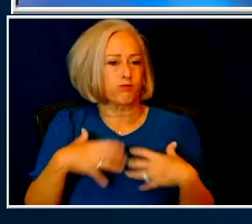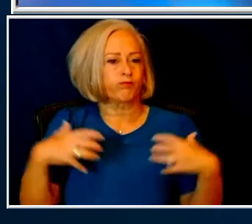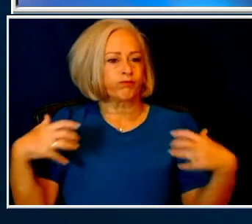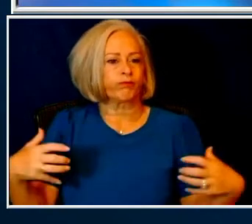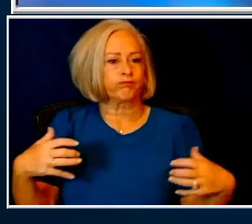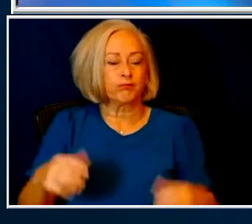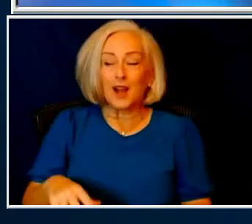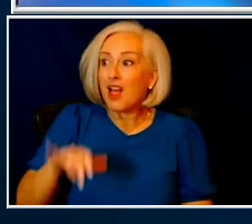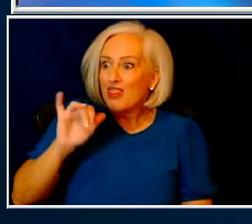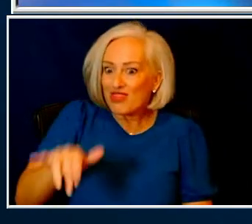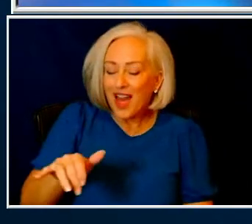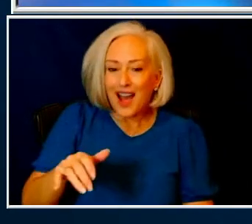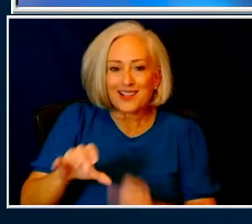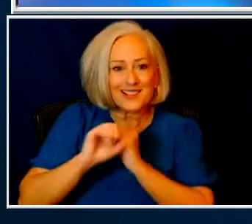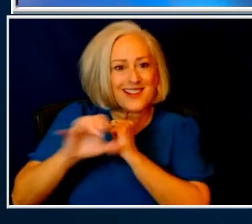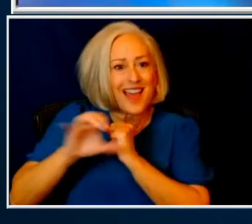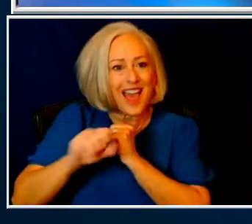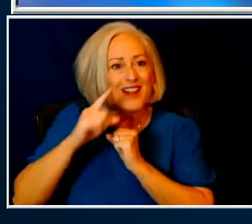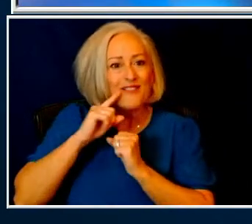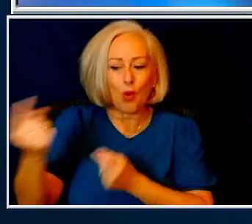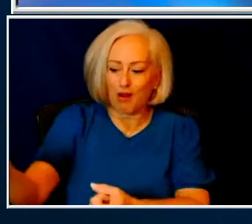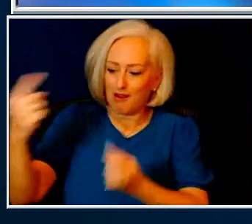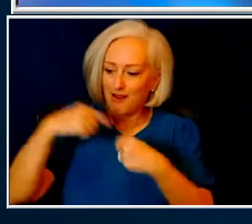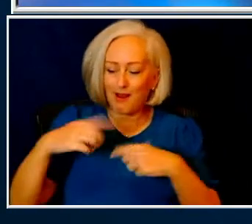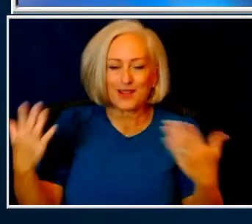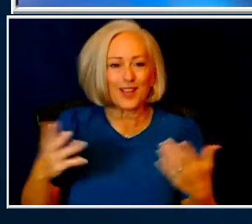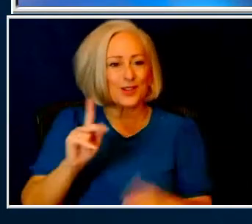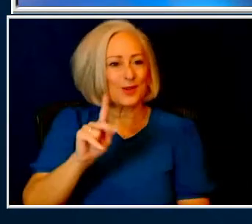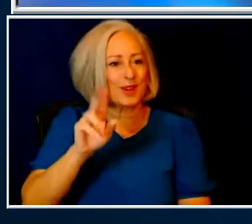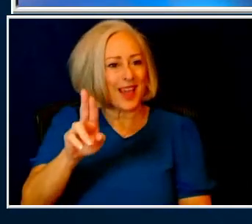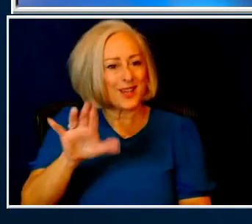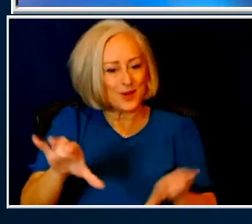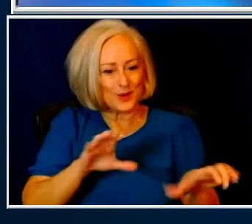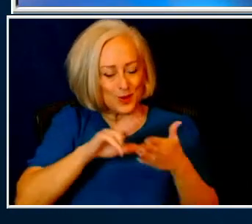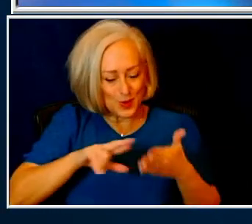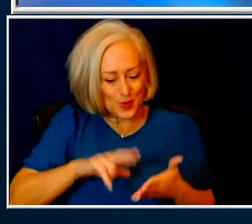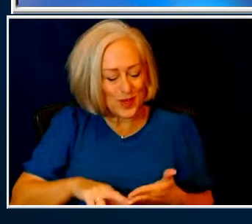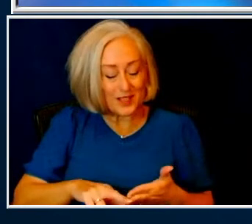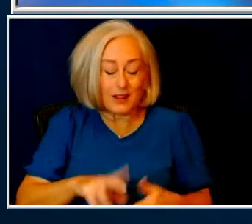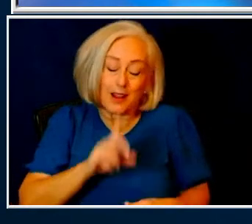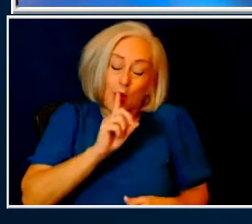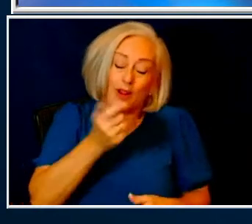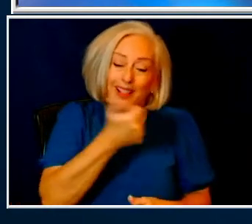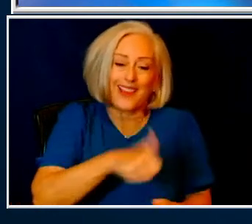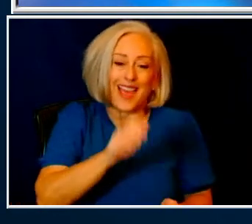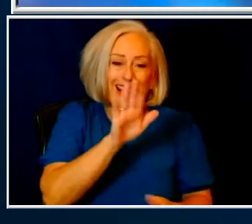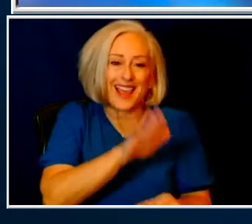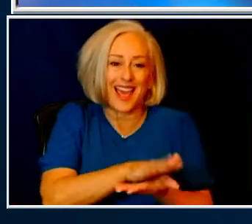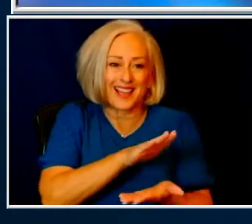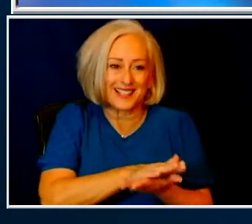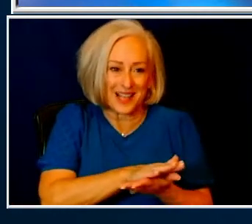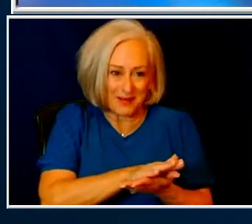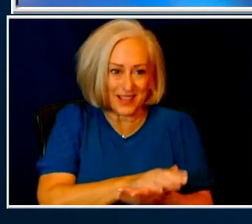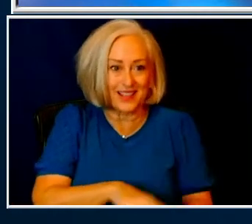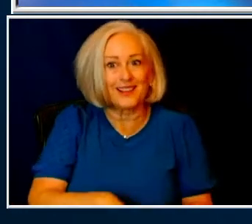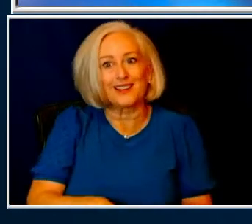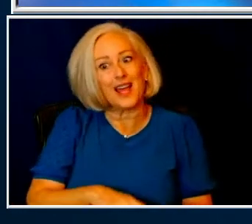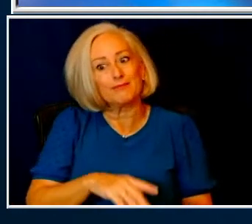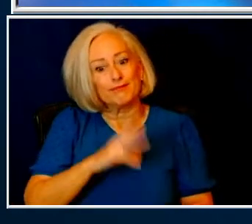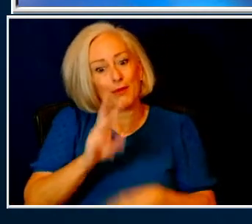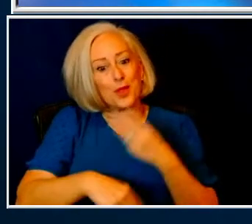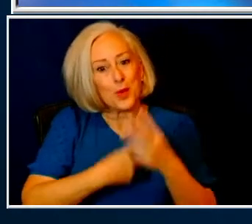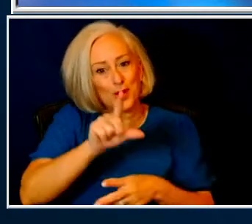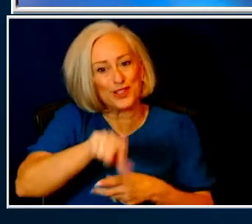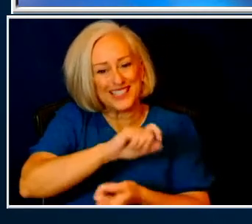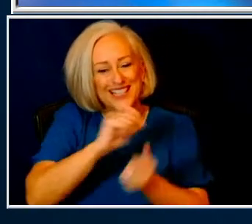research, or to any really academic medical center and places that's going to do a lot and help change the world, which, Lord, we need a little bit of change. So Dr. Tifo, what